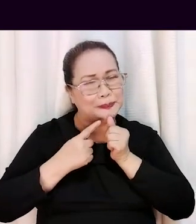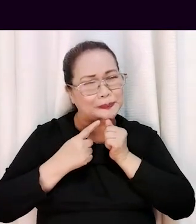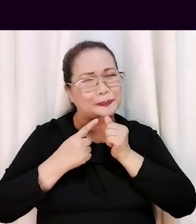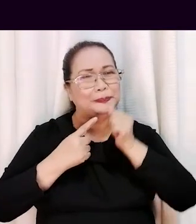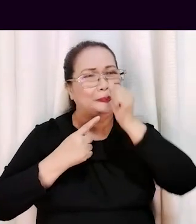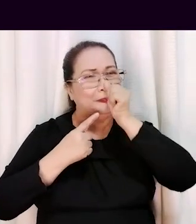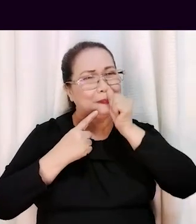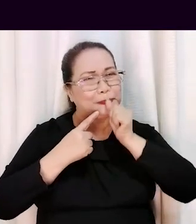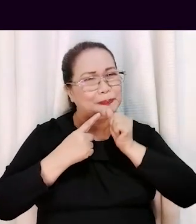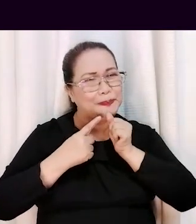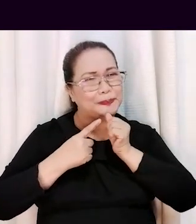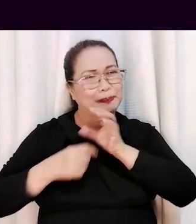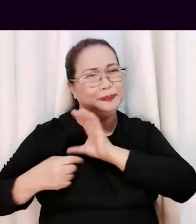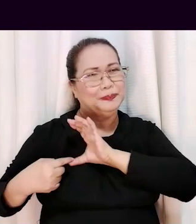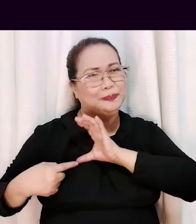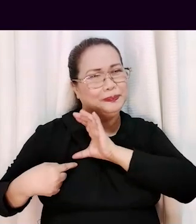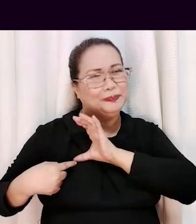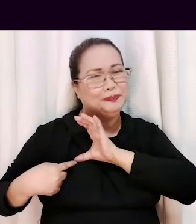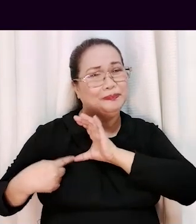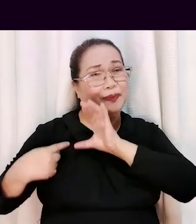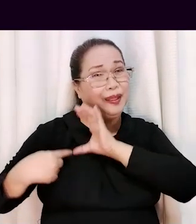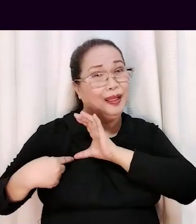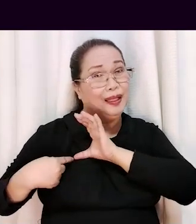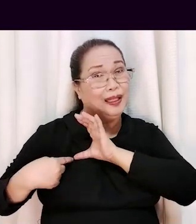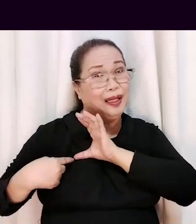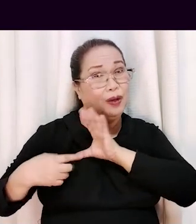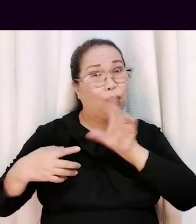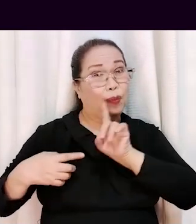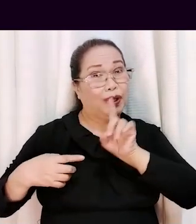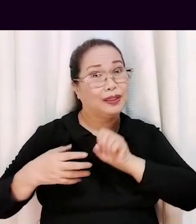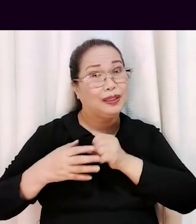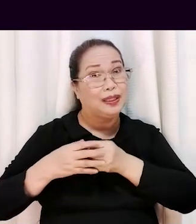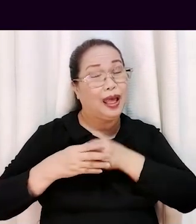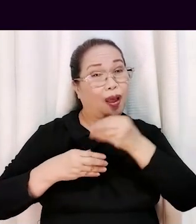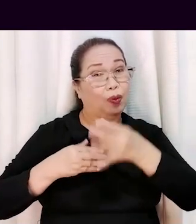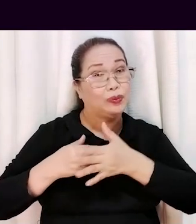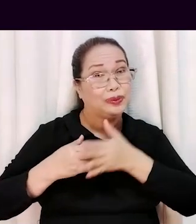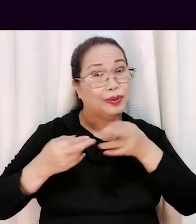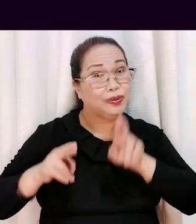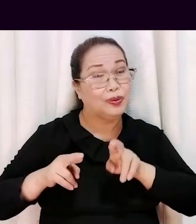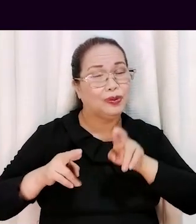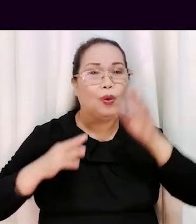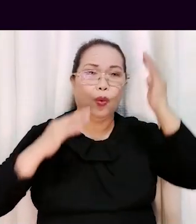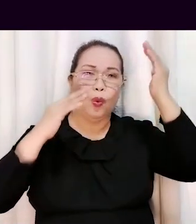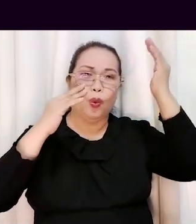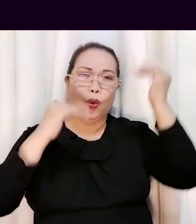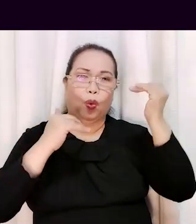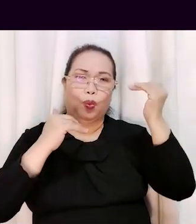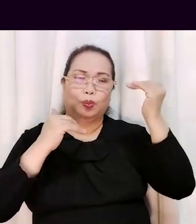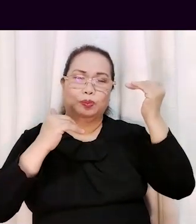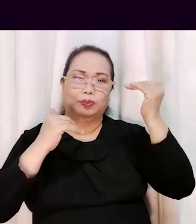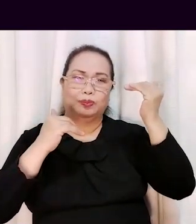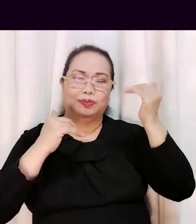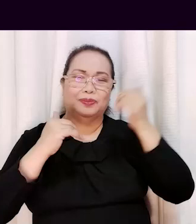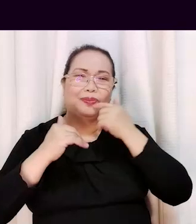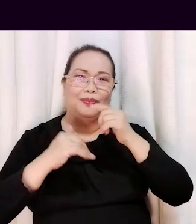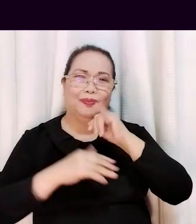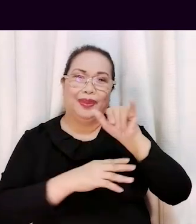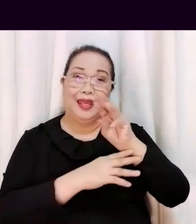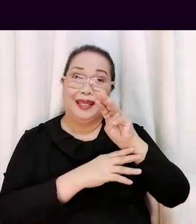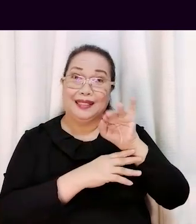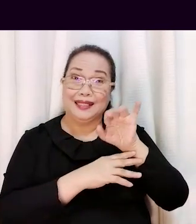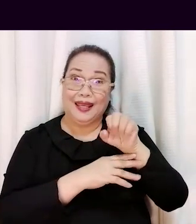and character what? Hope. So he repeats what James says, and then he says,